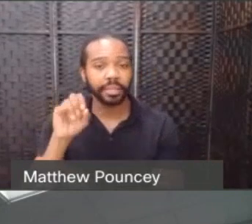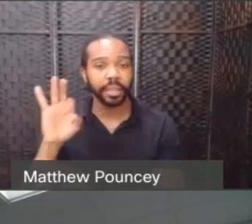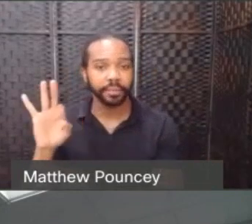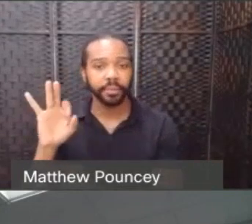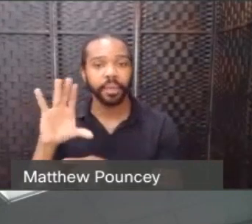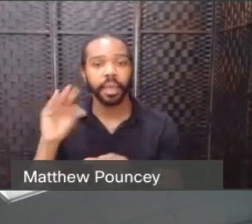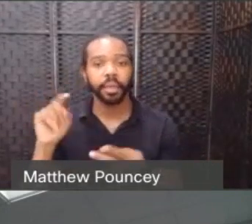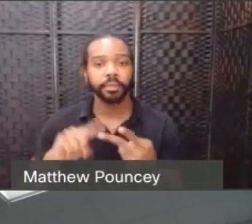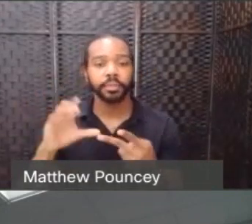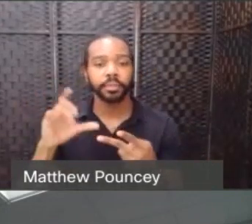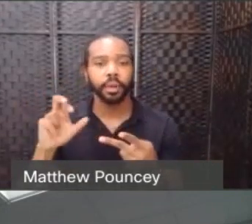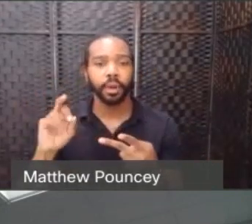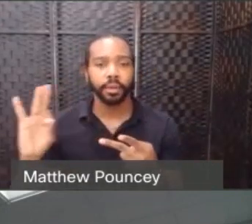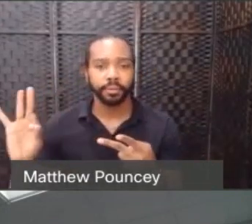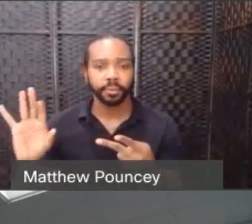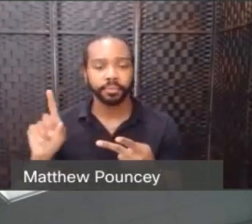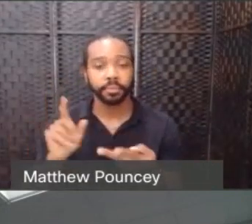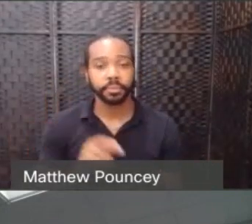CRF?